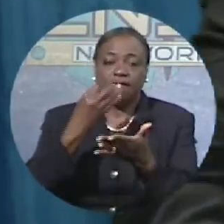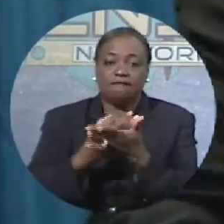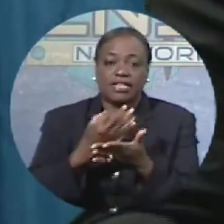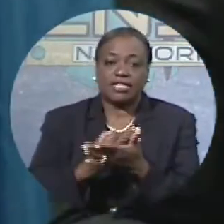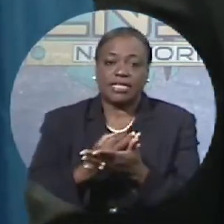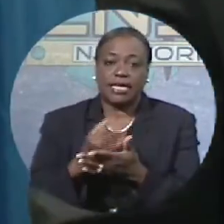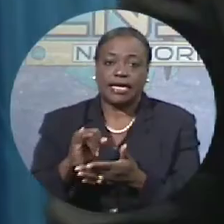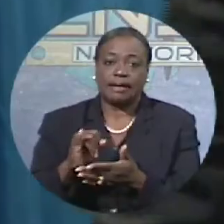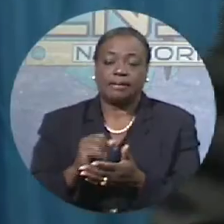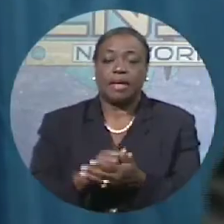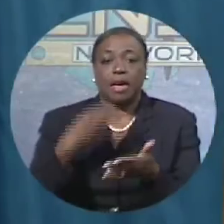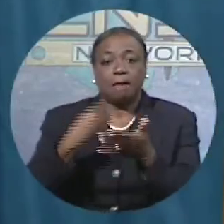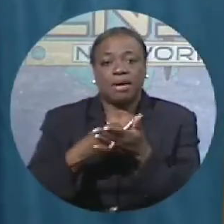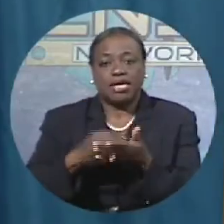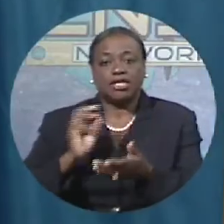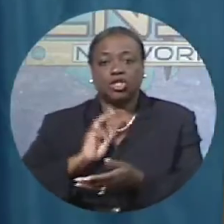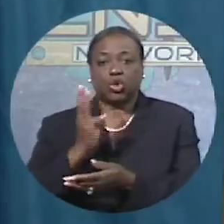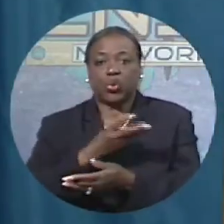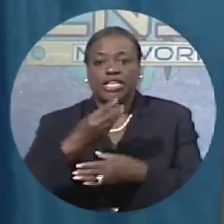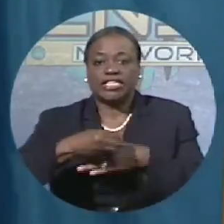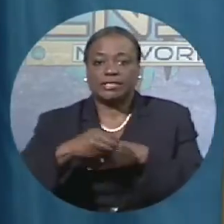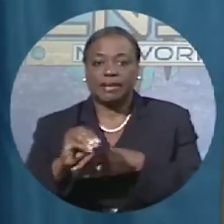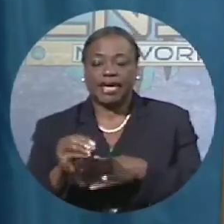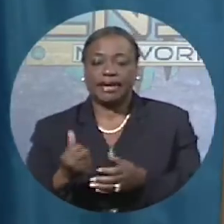In terms of monies we spend,